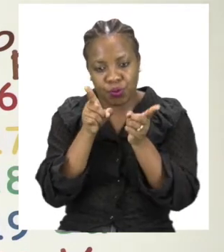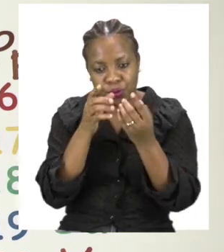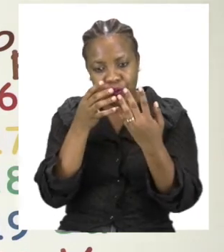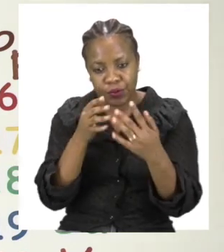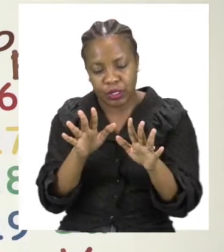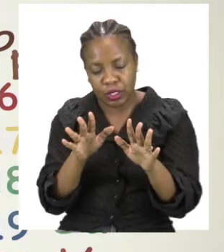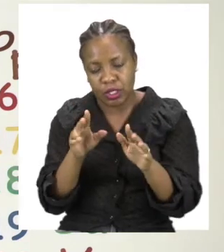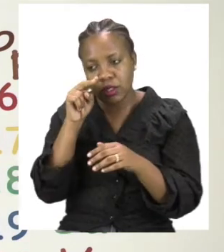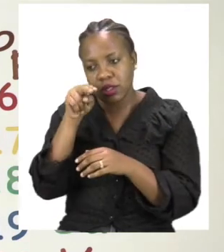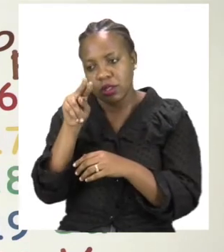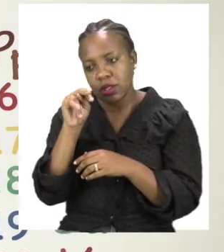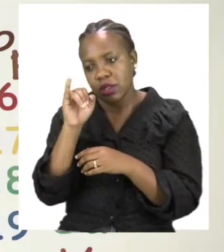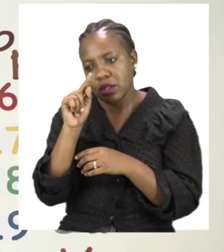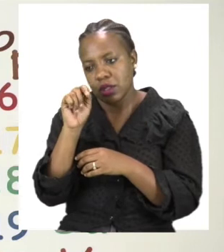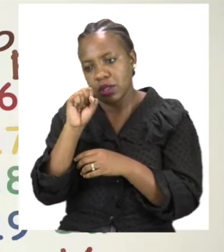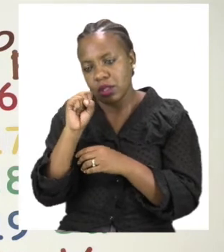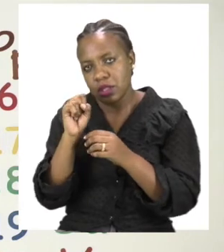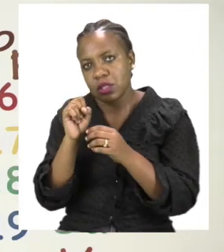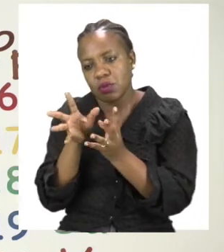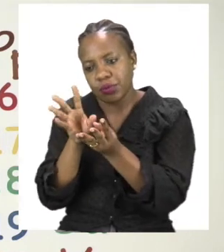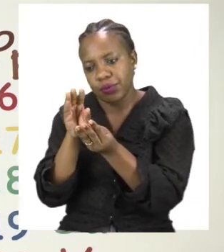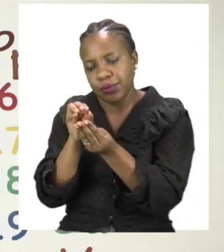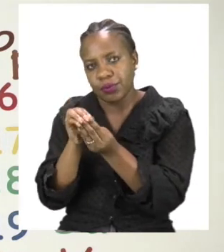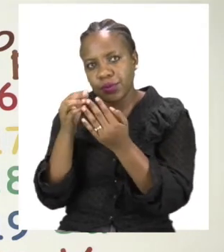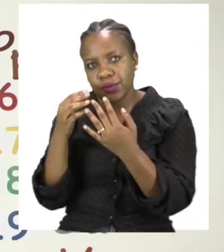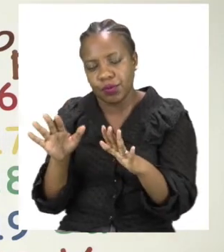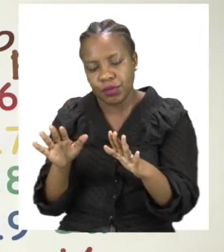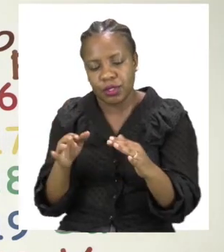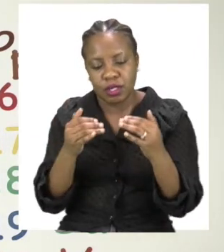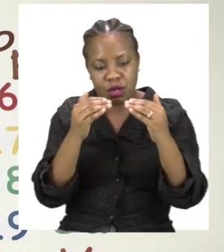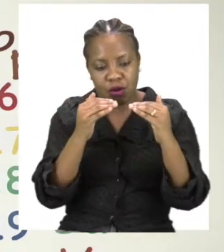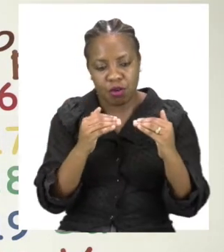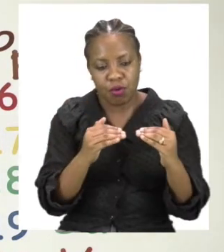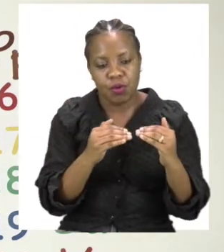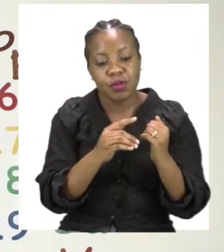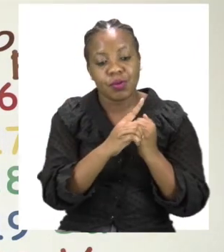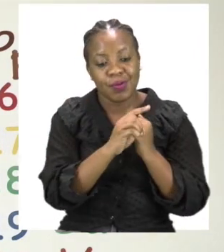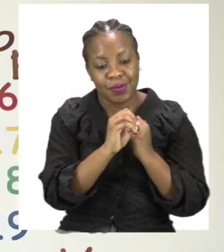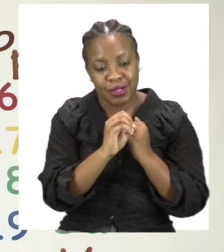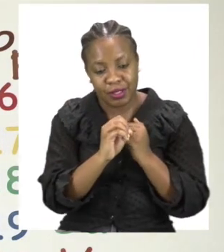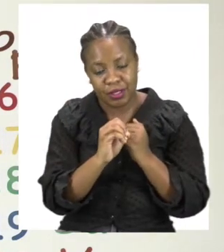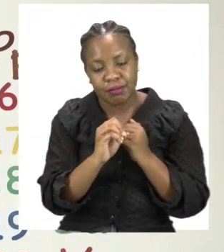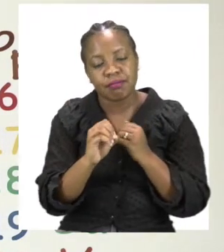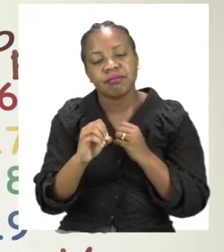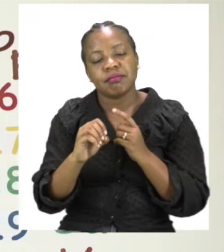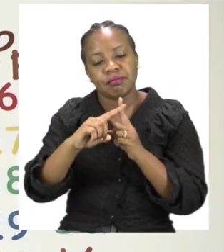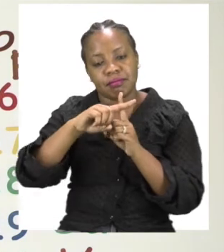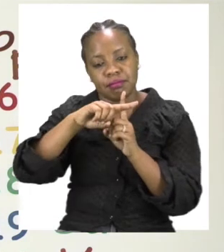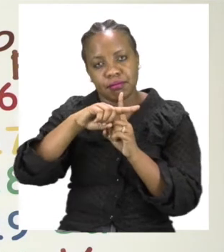our full sum now says 100 plus